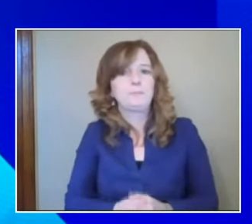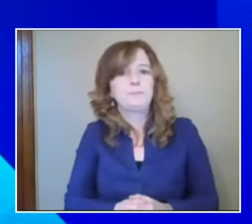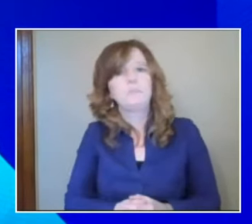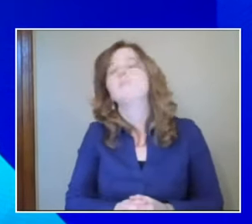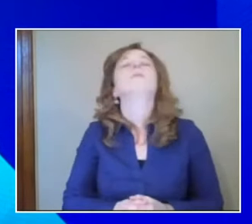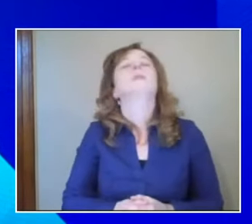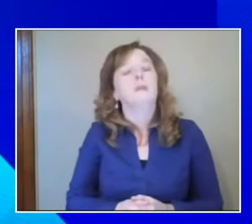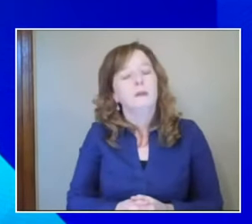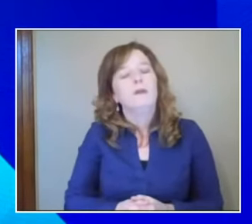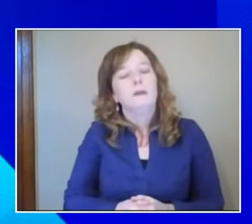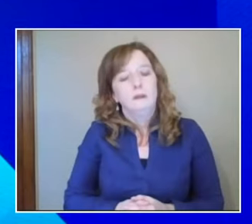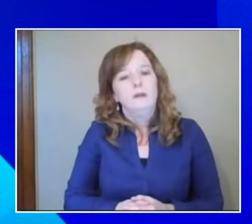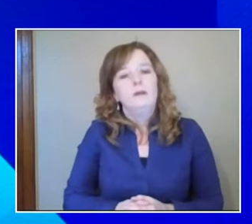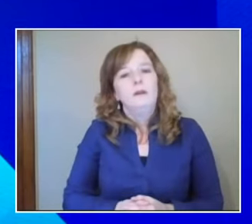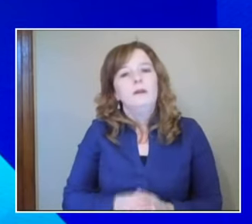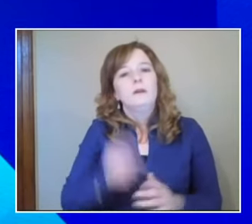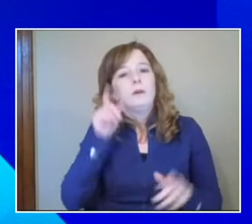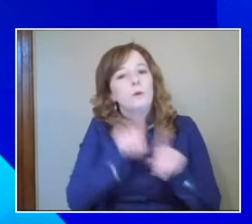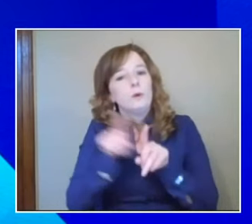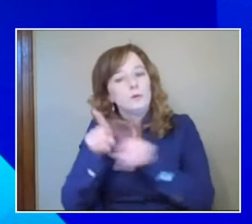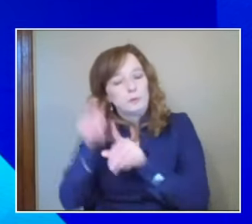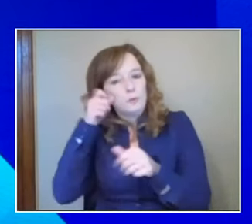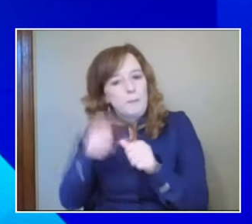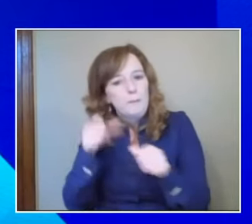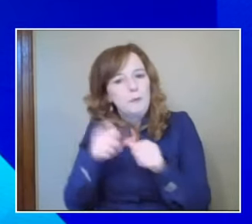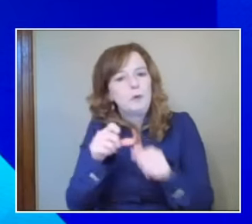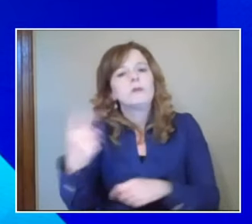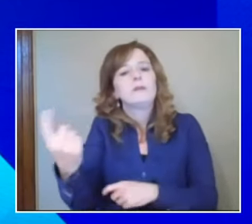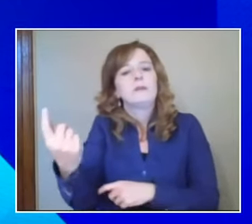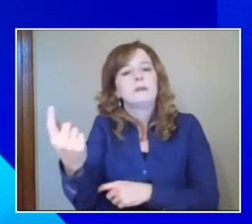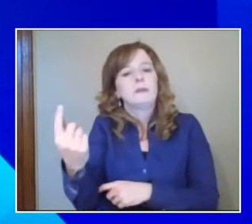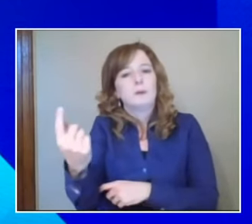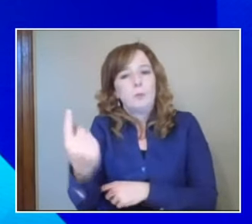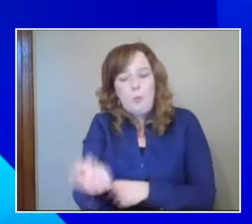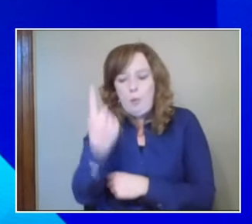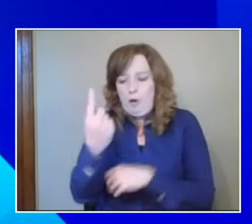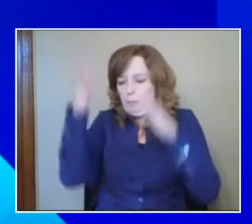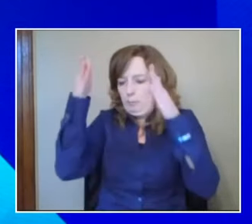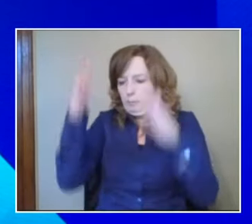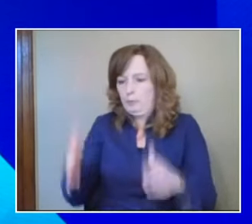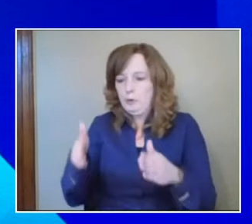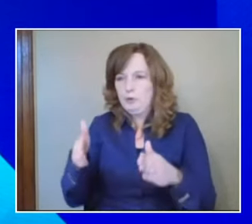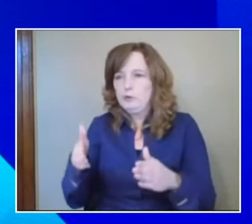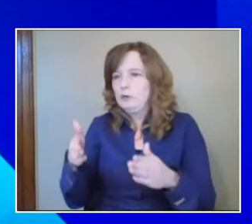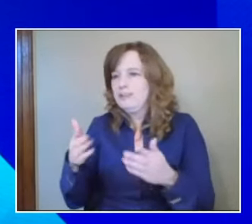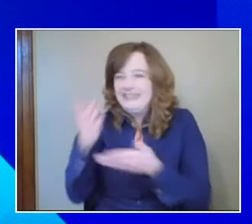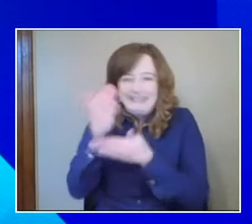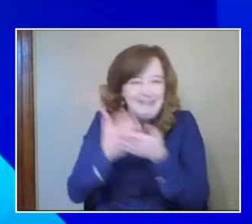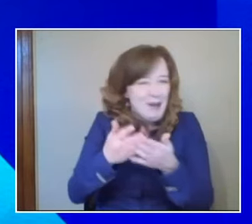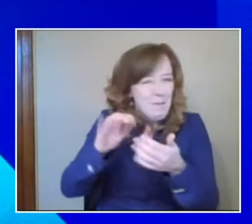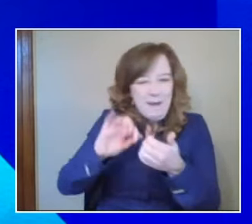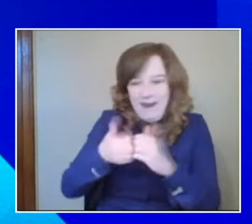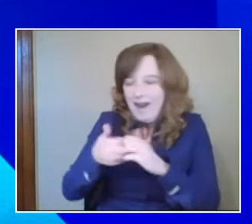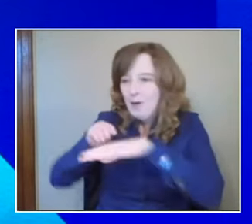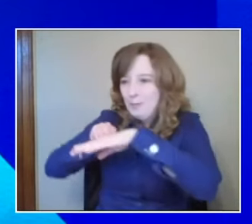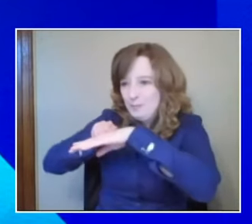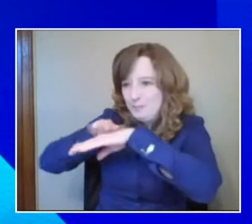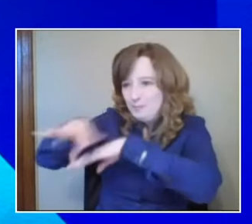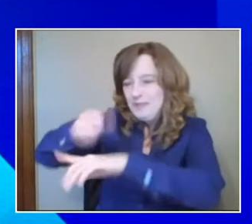chance on you and on your education. One person, in some way, helped you to get where you